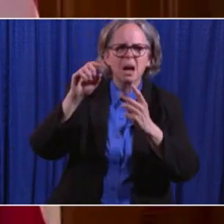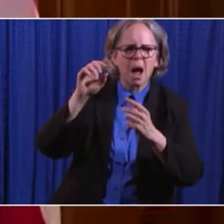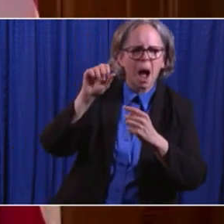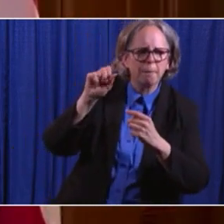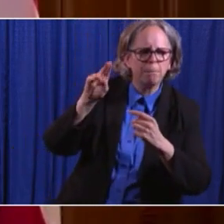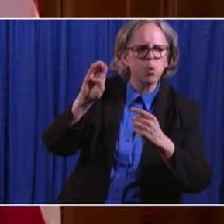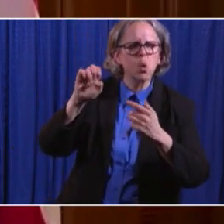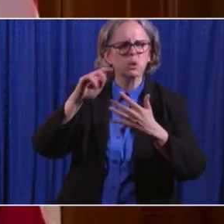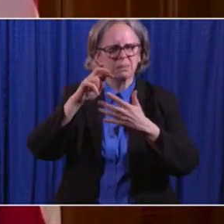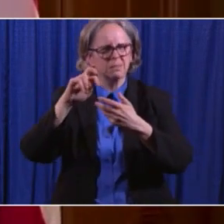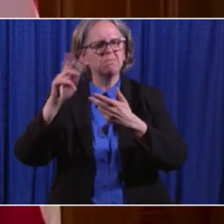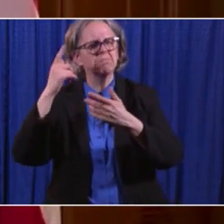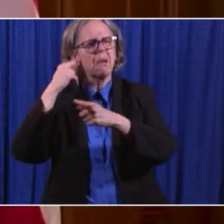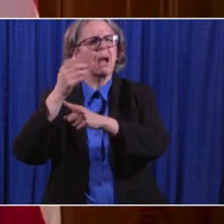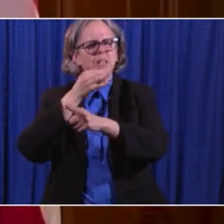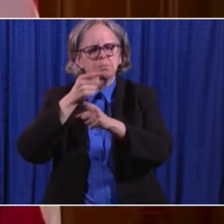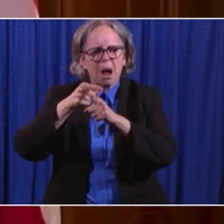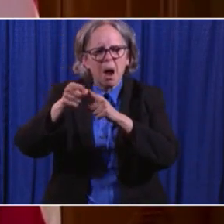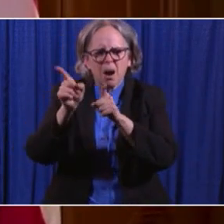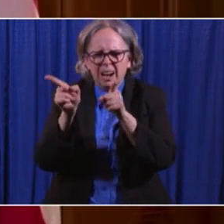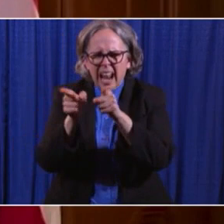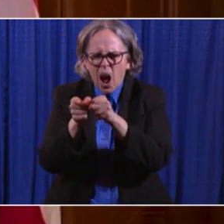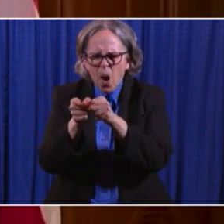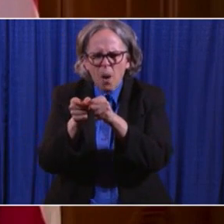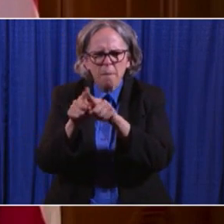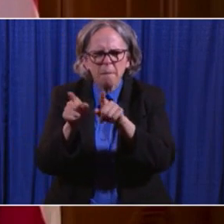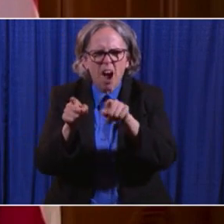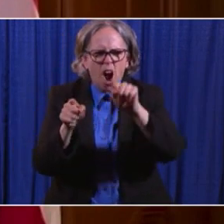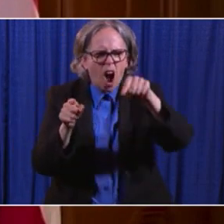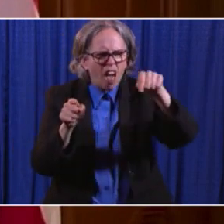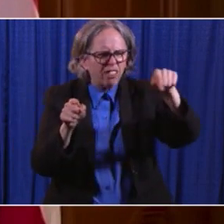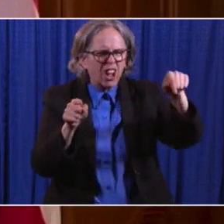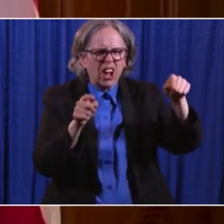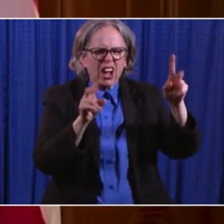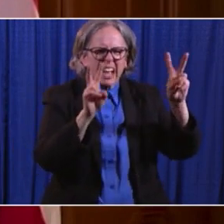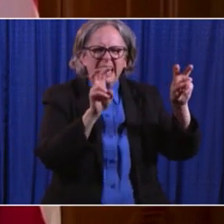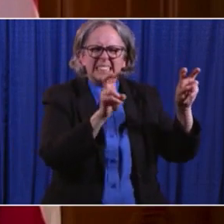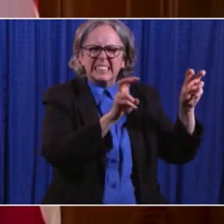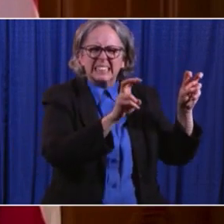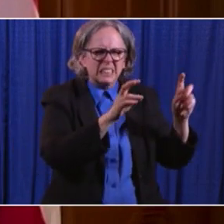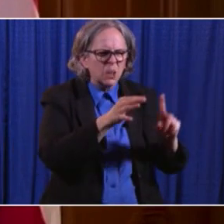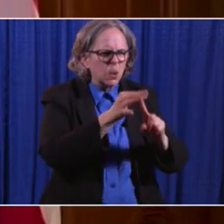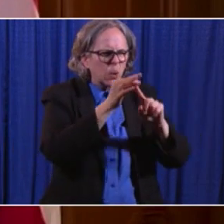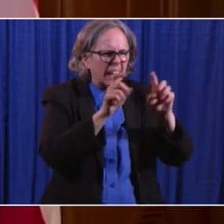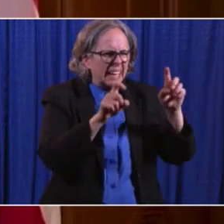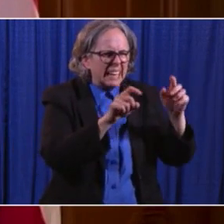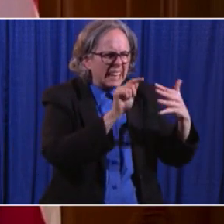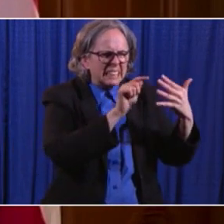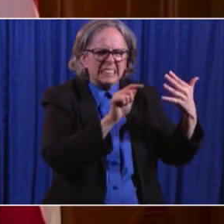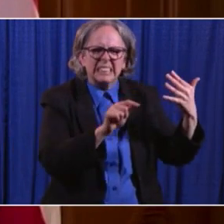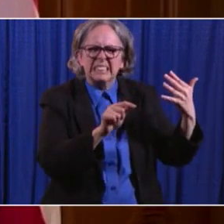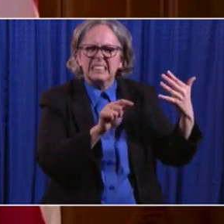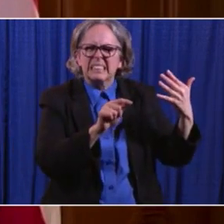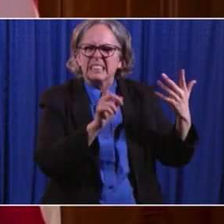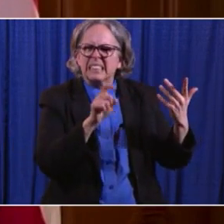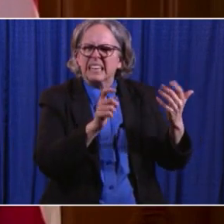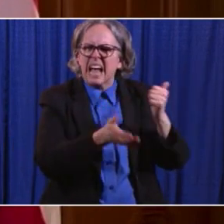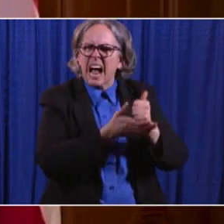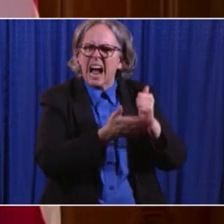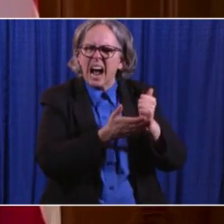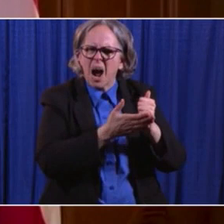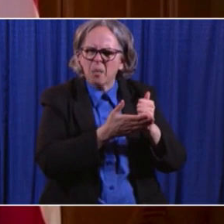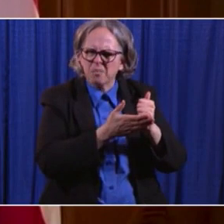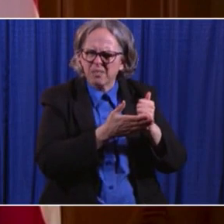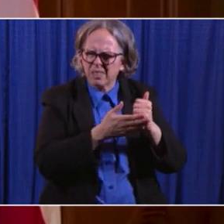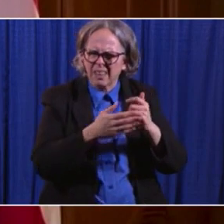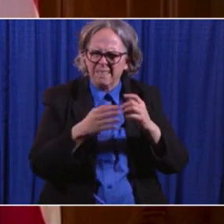But, you know, in the past, you've been granted custody in cases where there are loving parents,